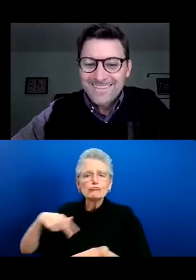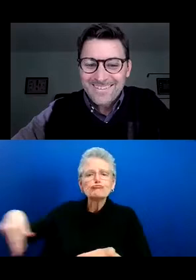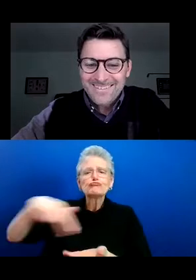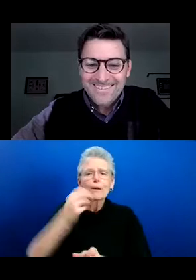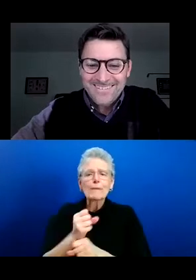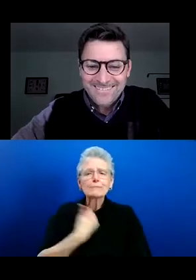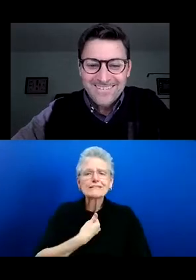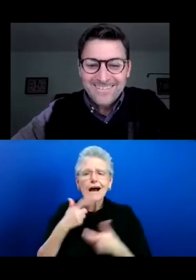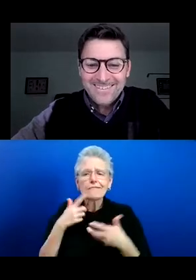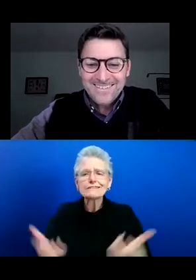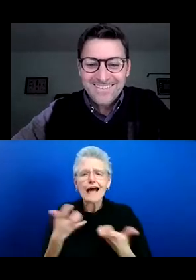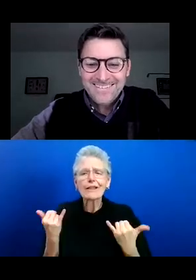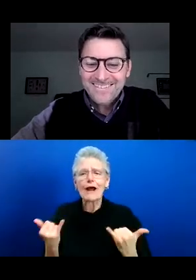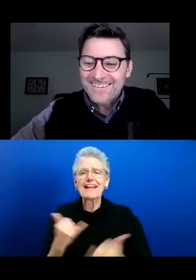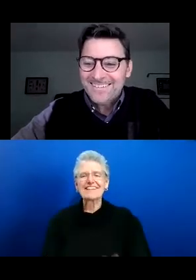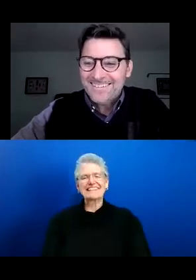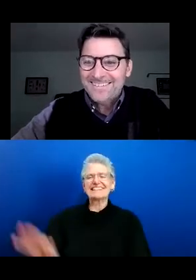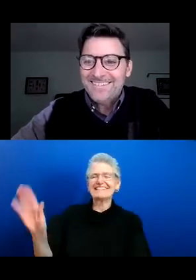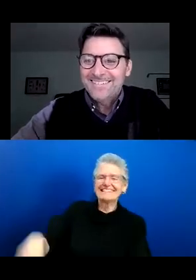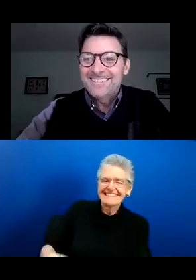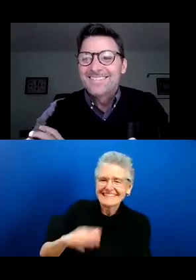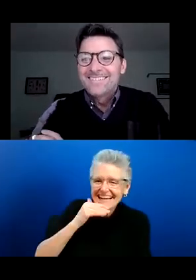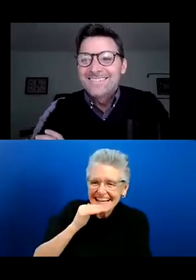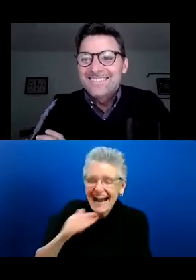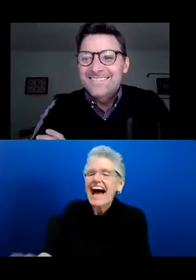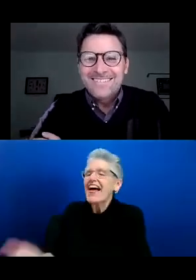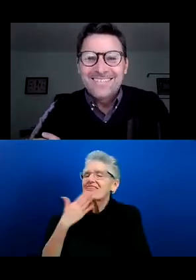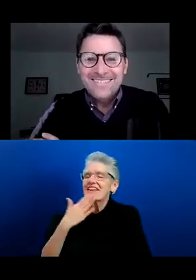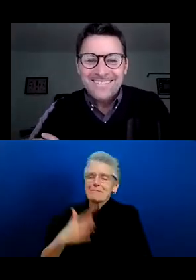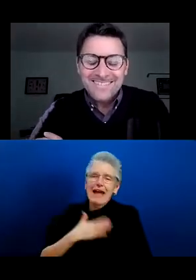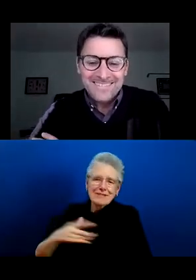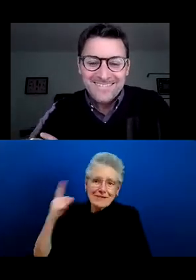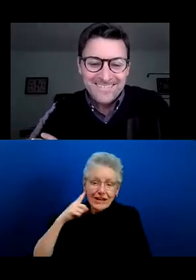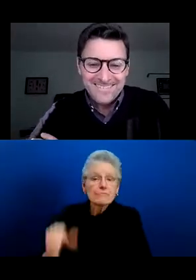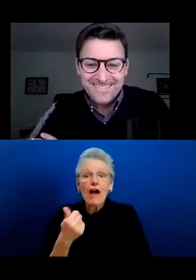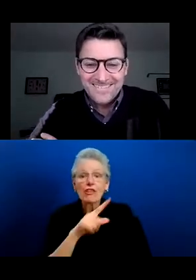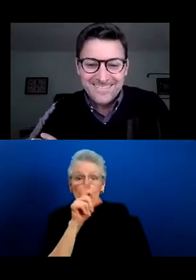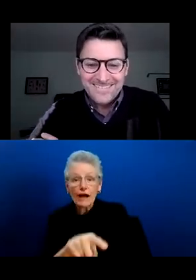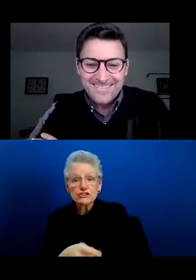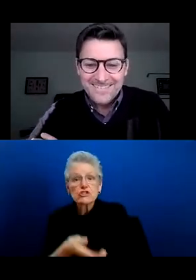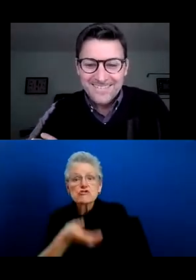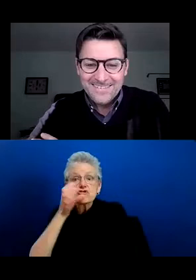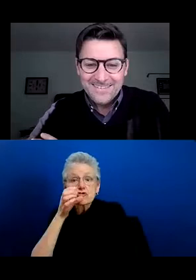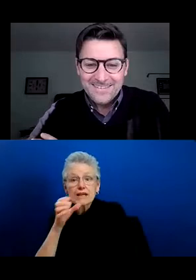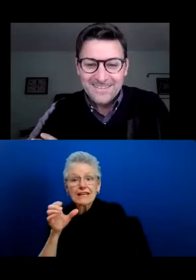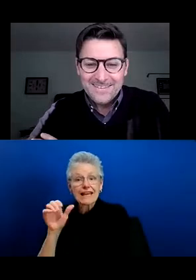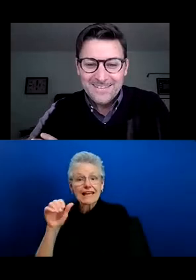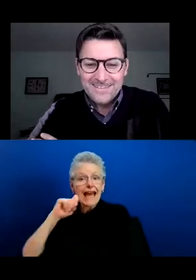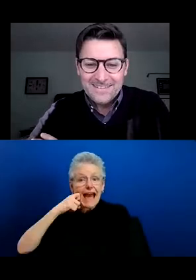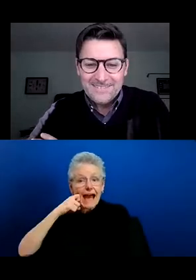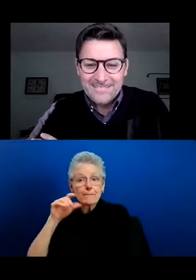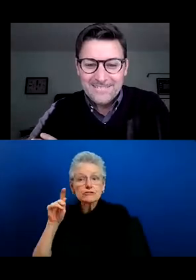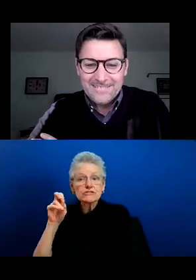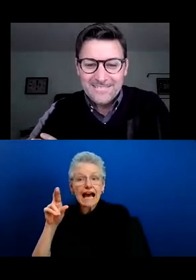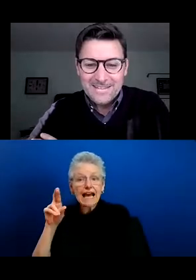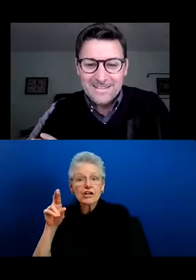salad. Glad to hear that. Also, there's another question that says, does drinking apple cider vinegar with